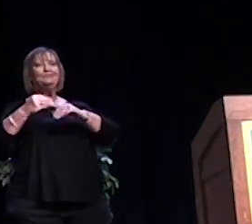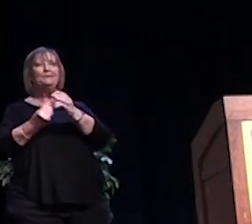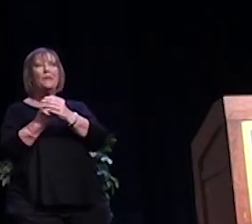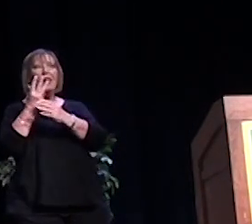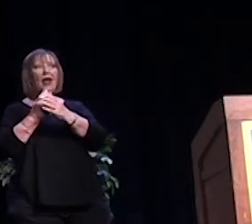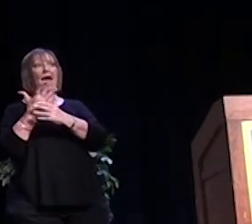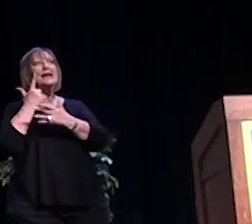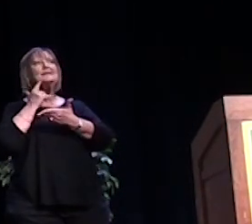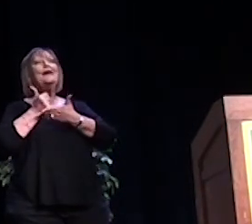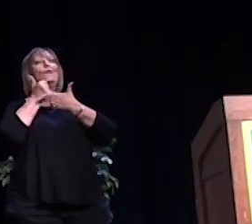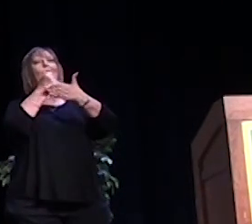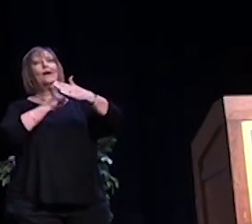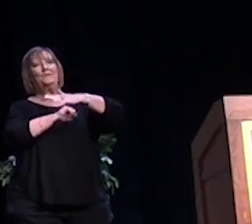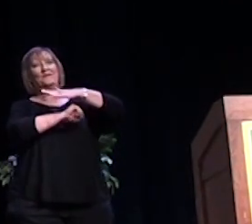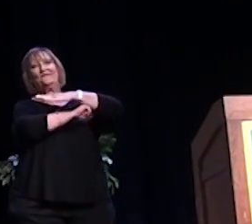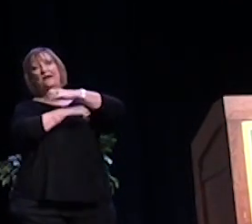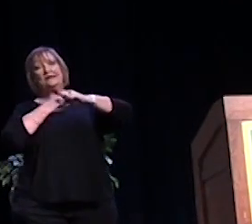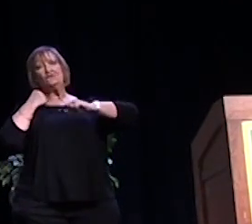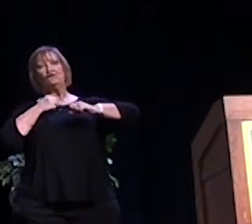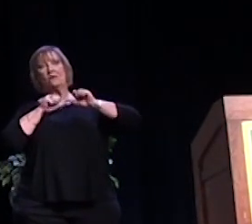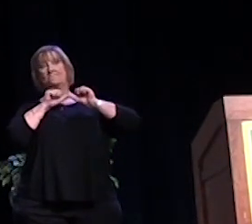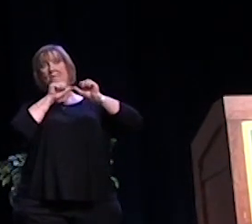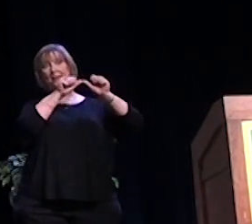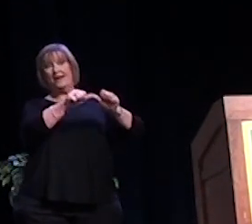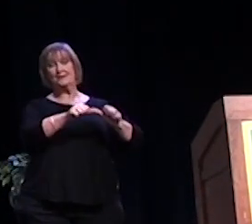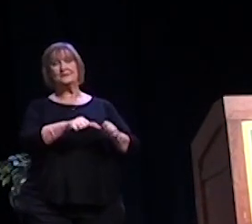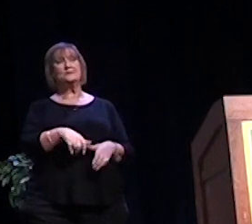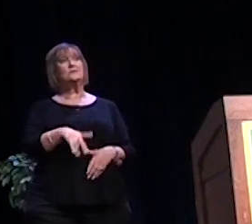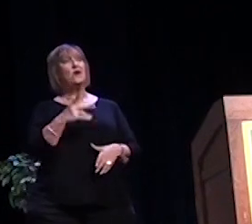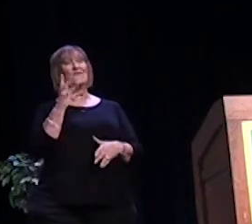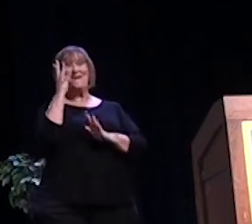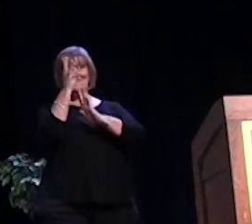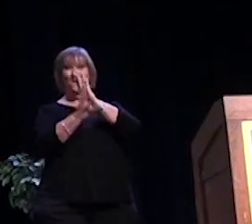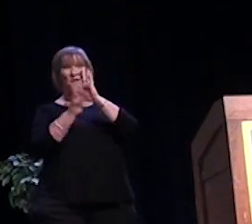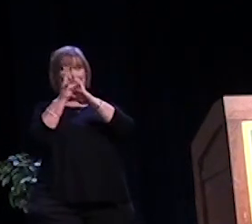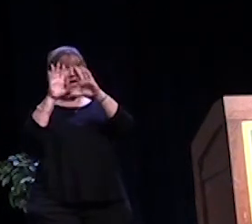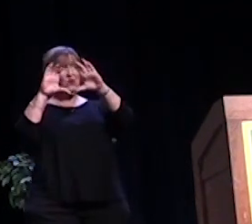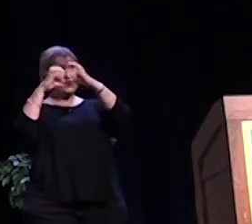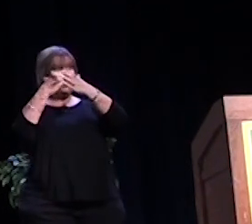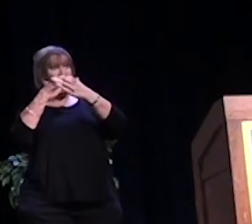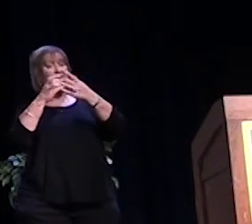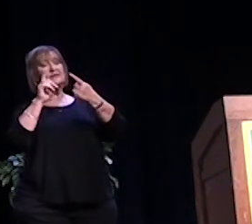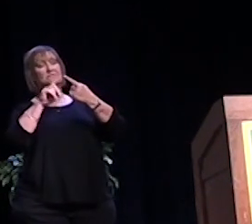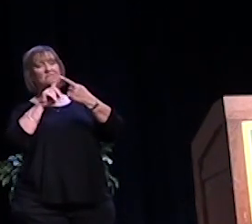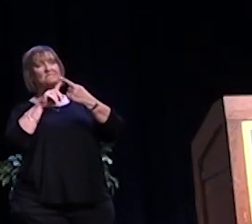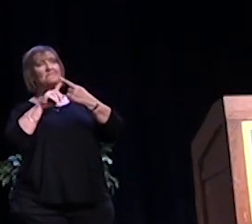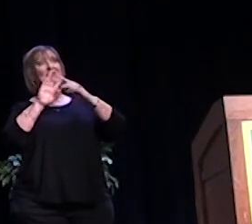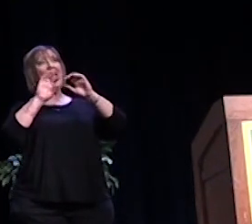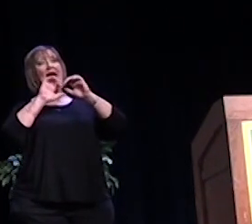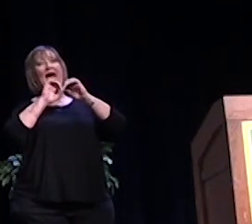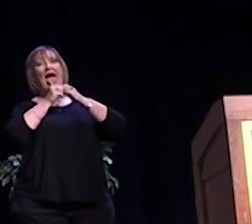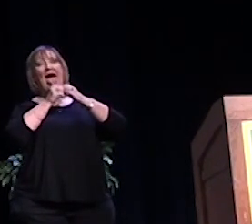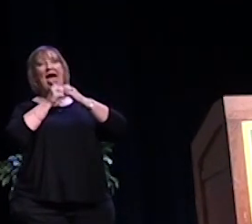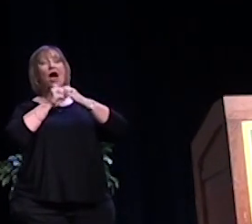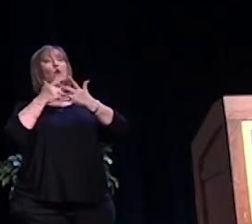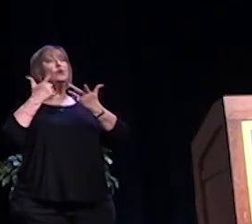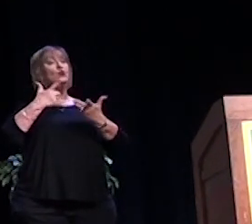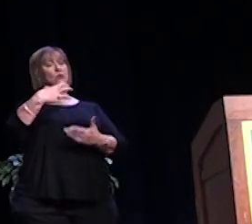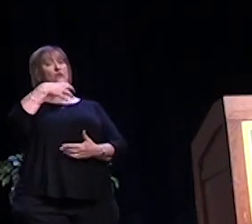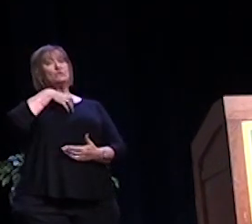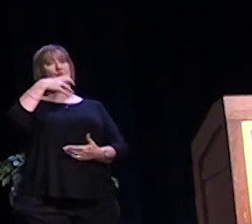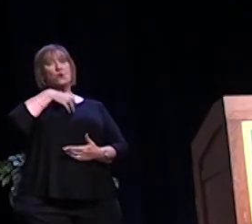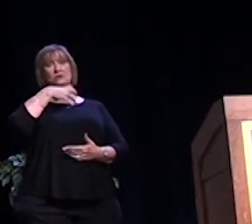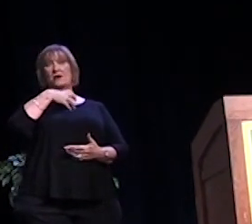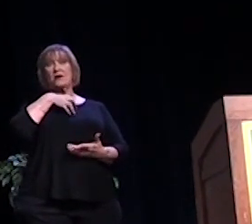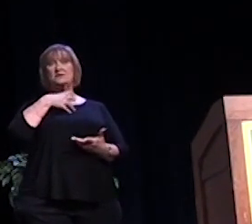of the demonstration. So this 4-hour class includes things like how to protest your property taxes, what